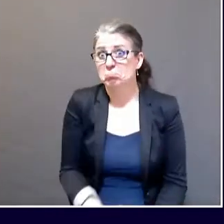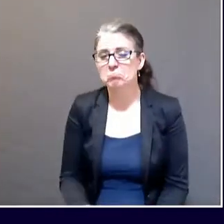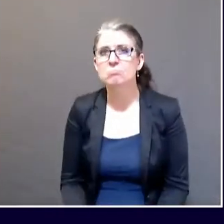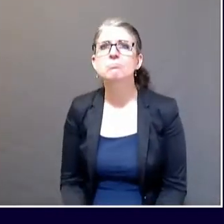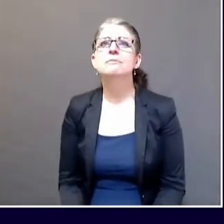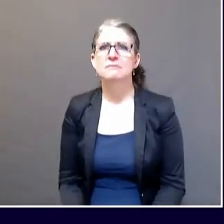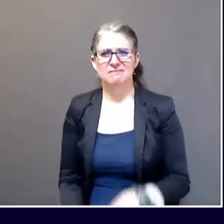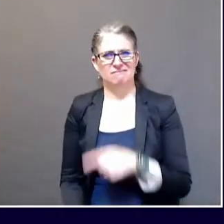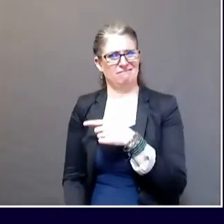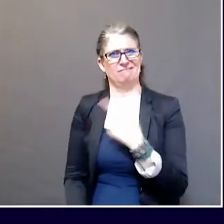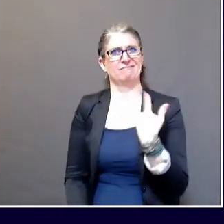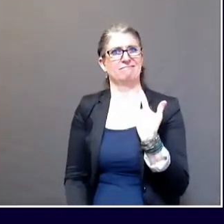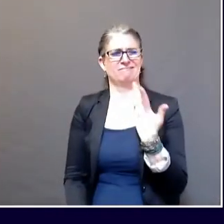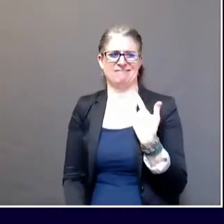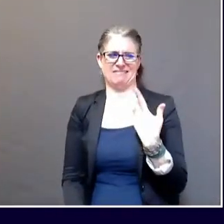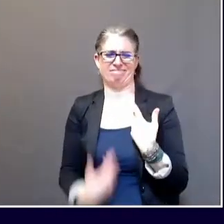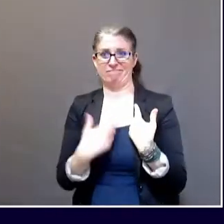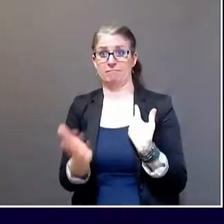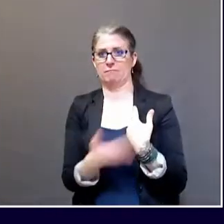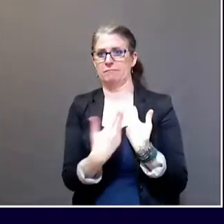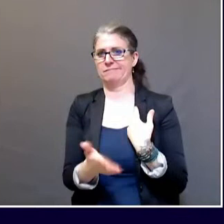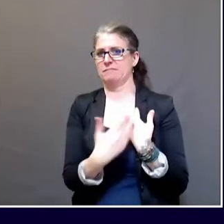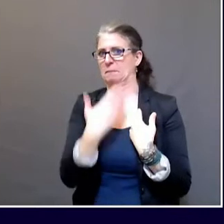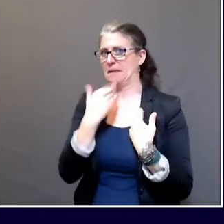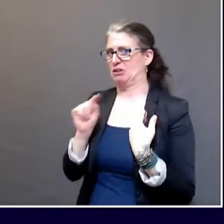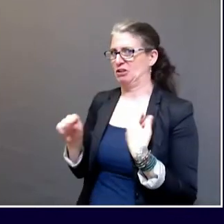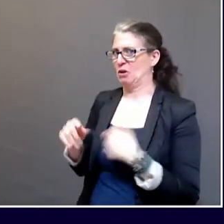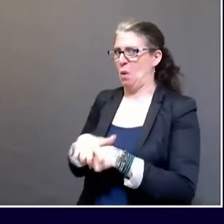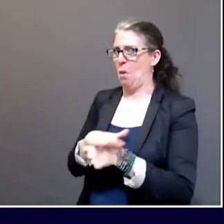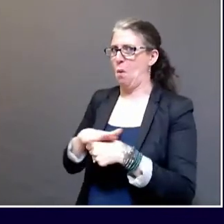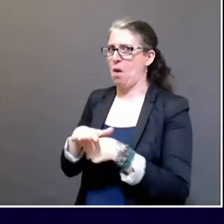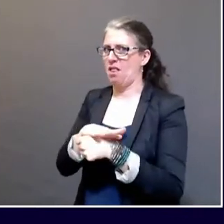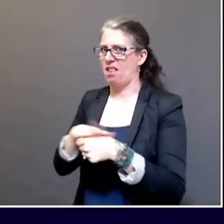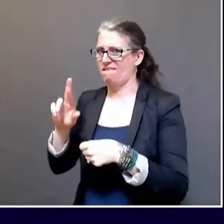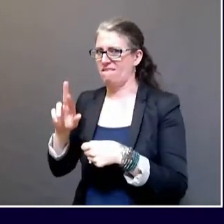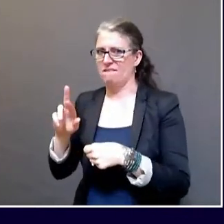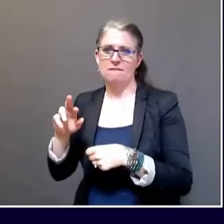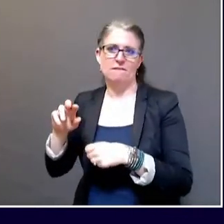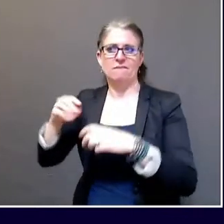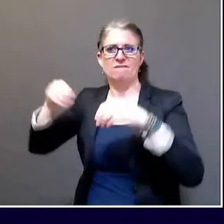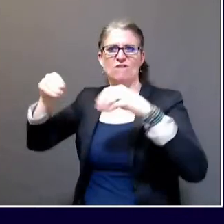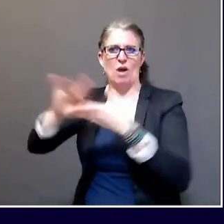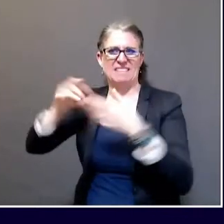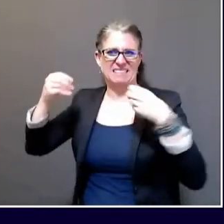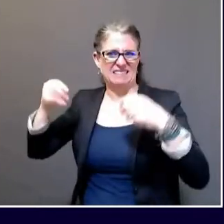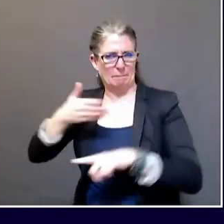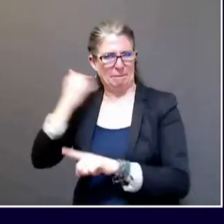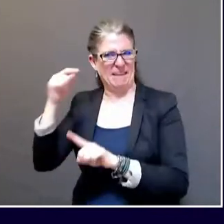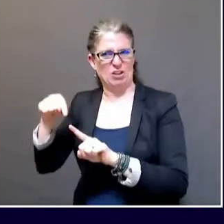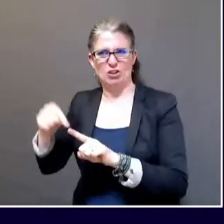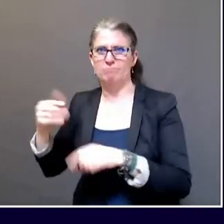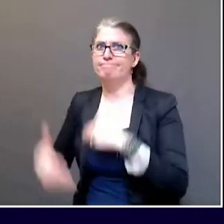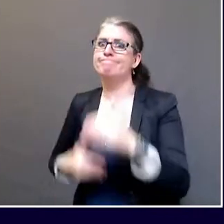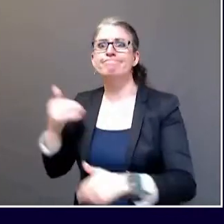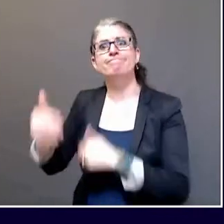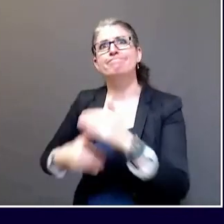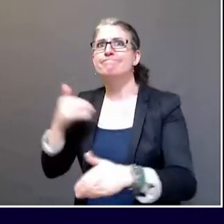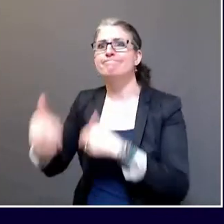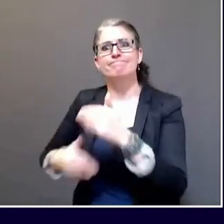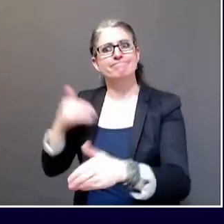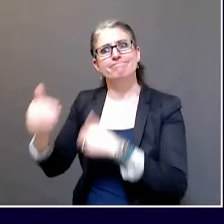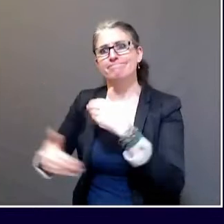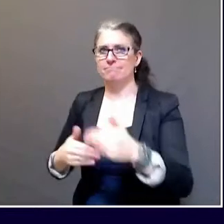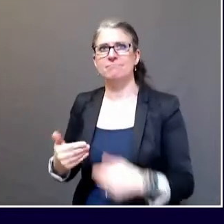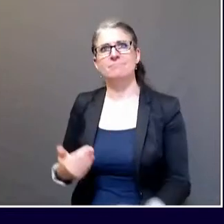vaccinate residents and staff of long-term care facilities, we look forward to continuing to work with independent pharmacies to administer vaccine